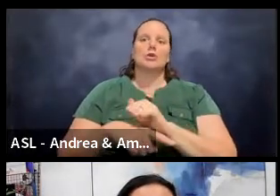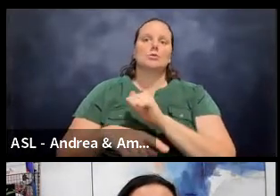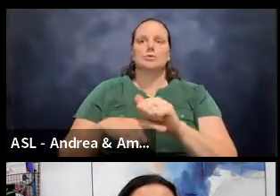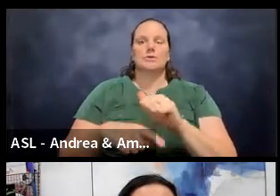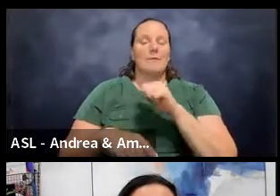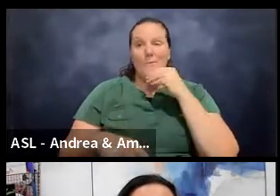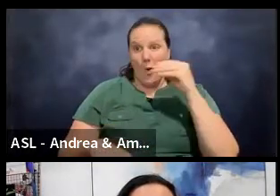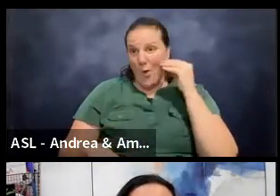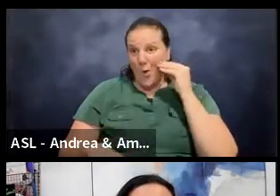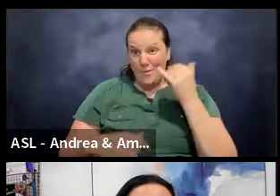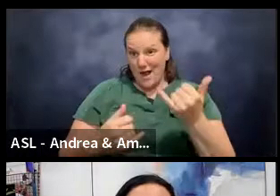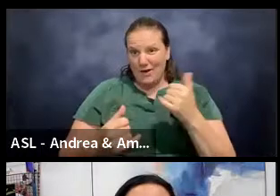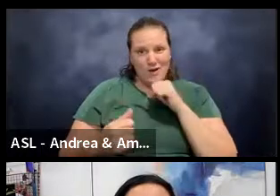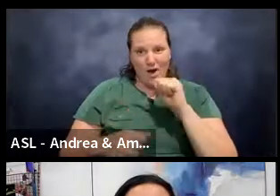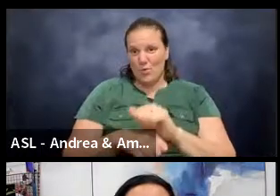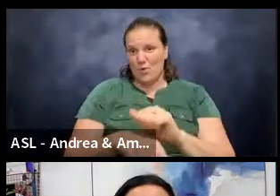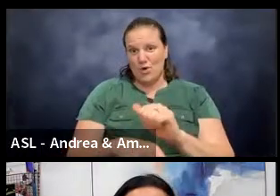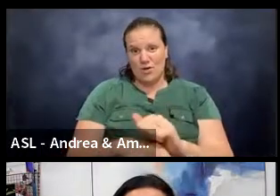but